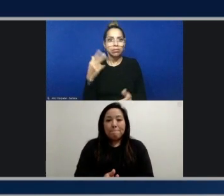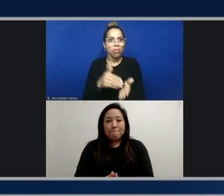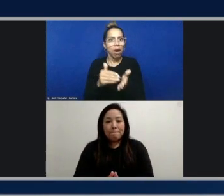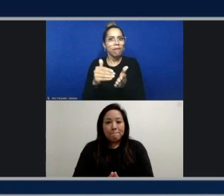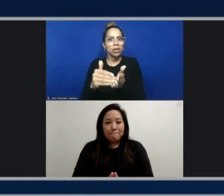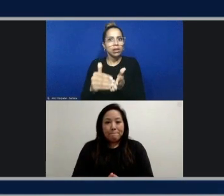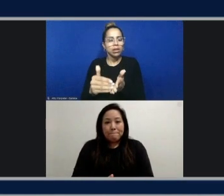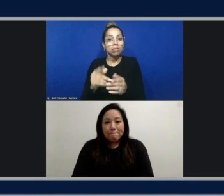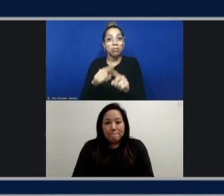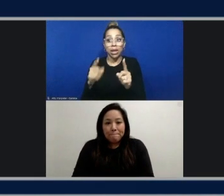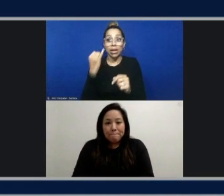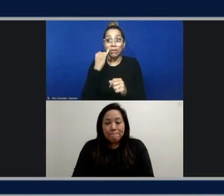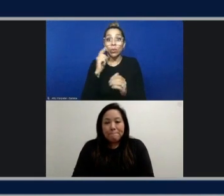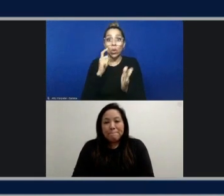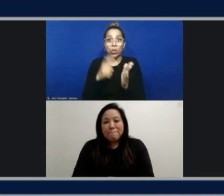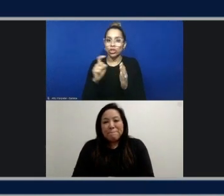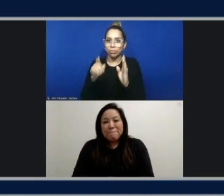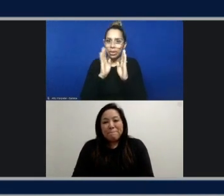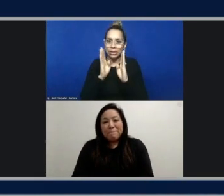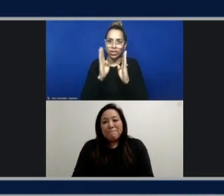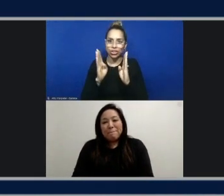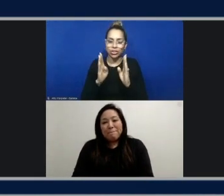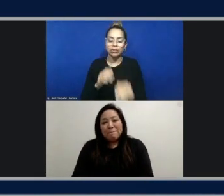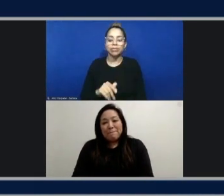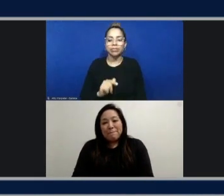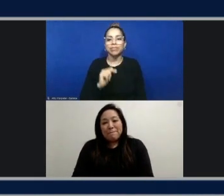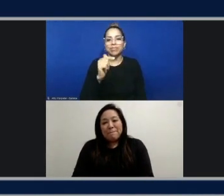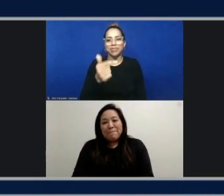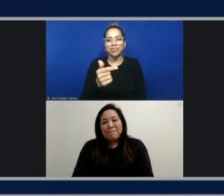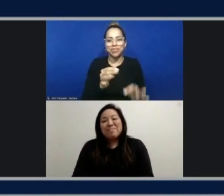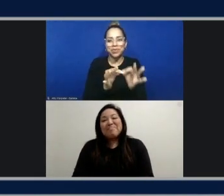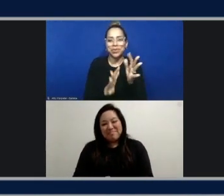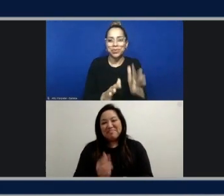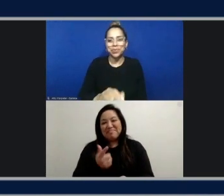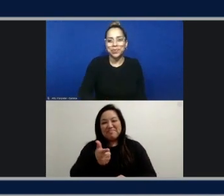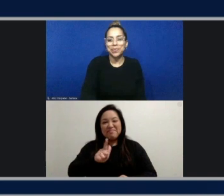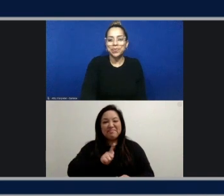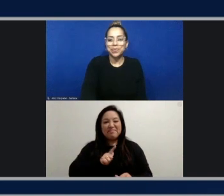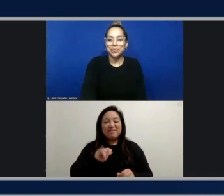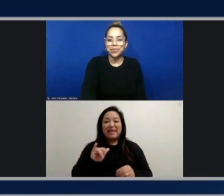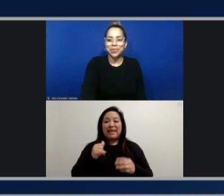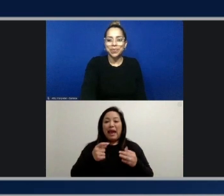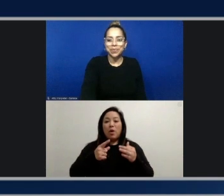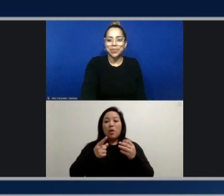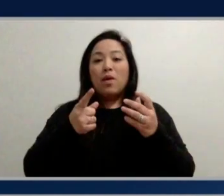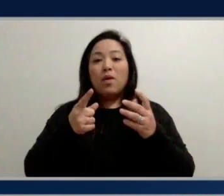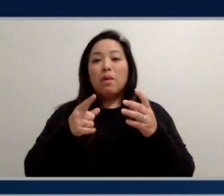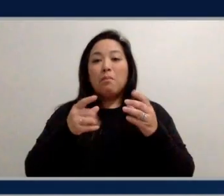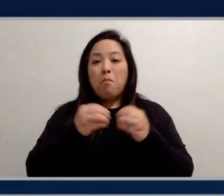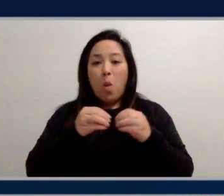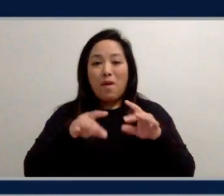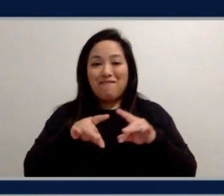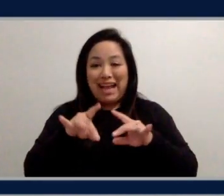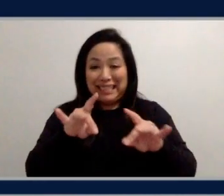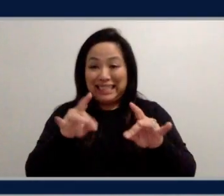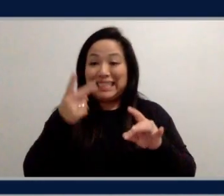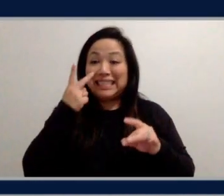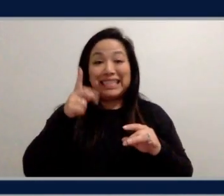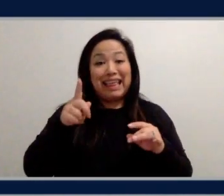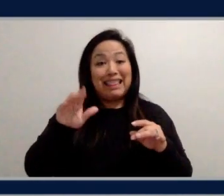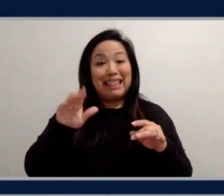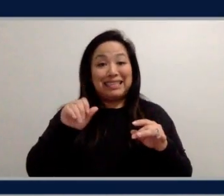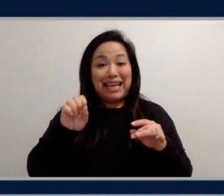attention. Now, let's dive into one of the findings. So in this case, we're looking at